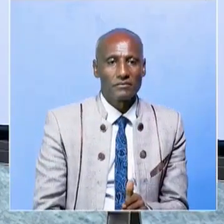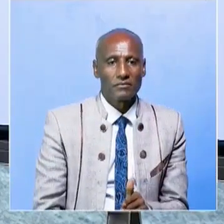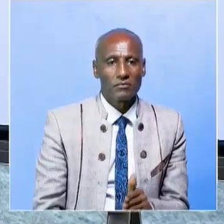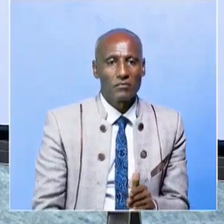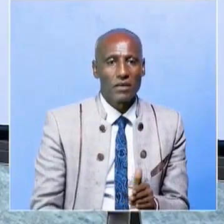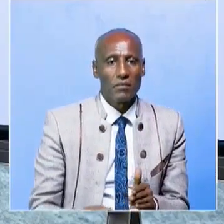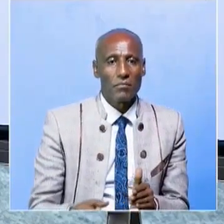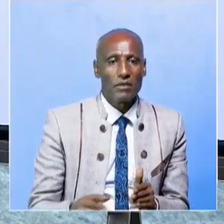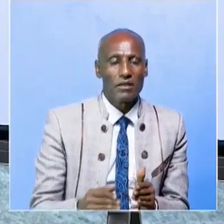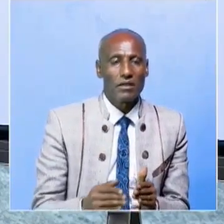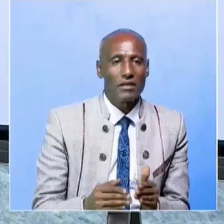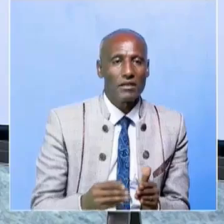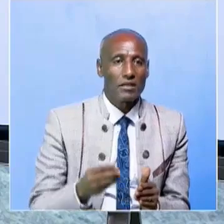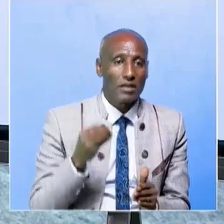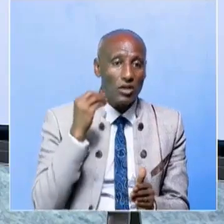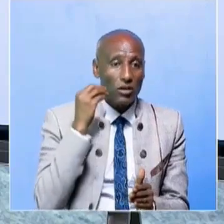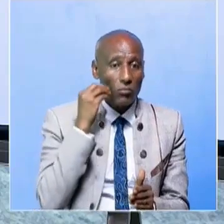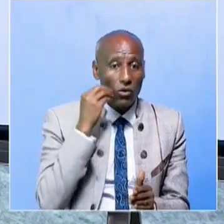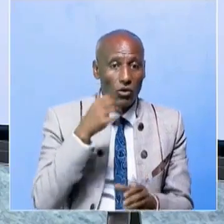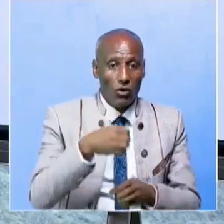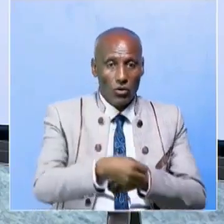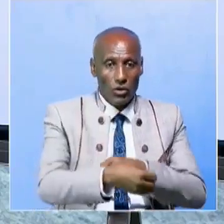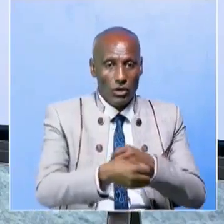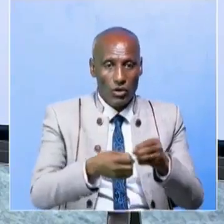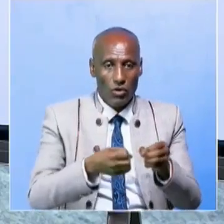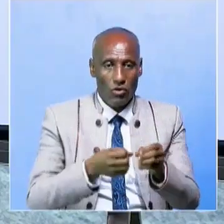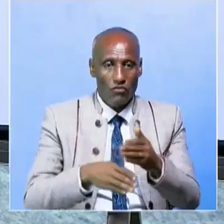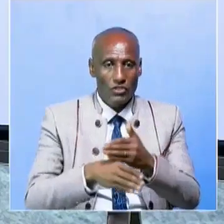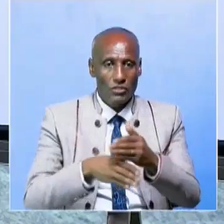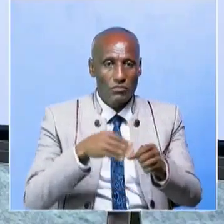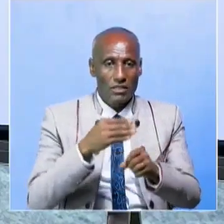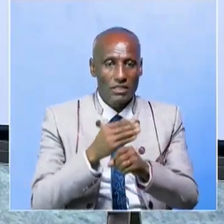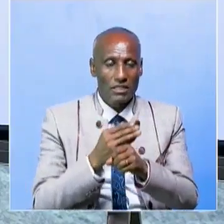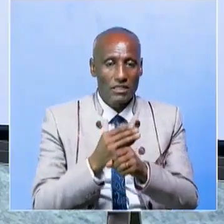home or an office building, they have to